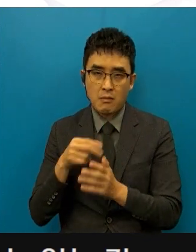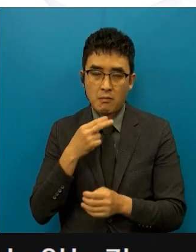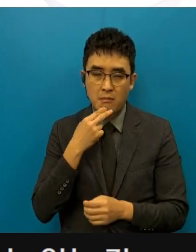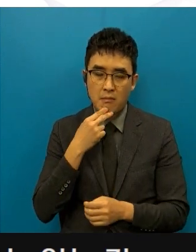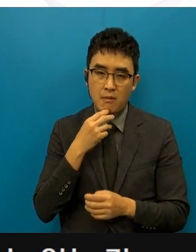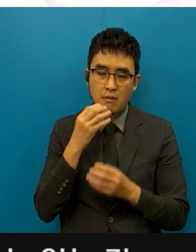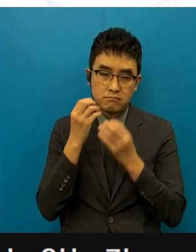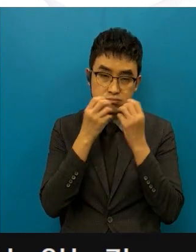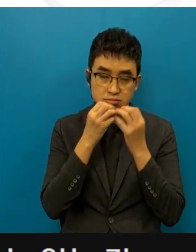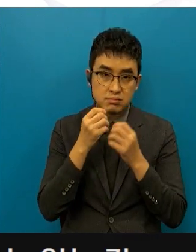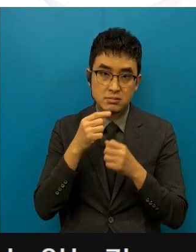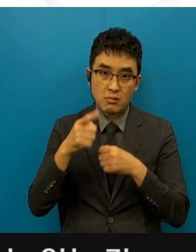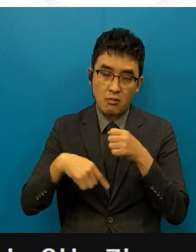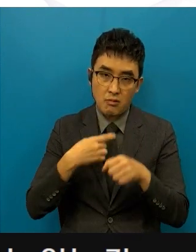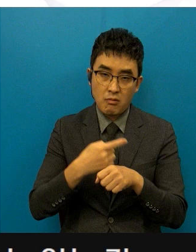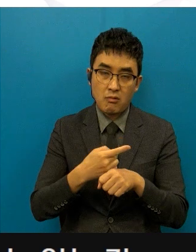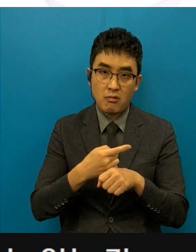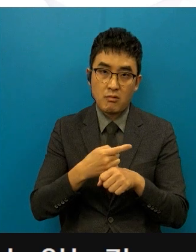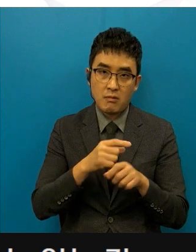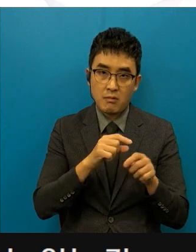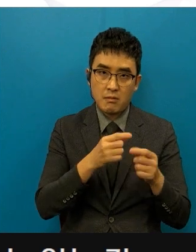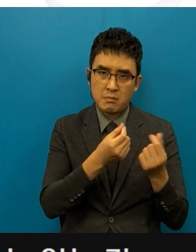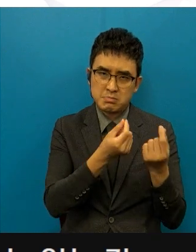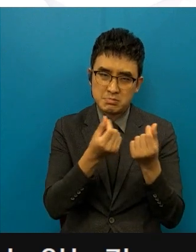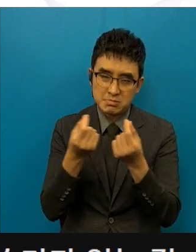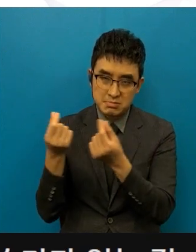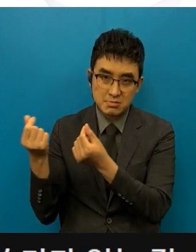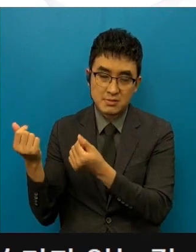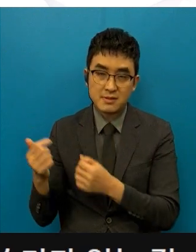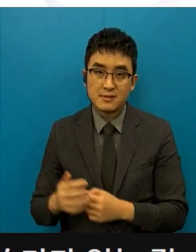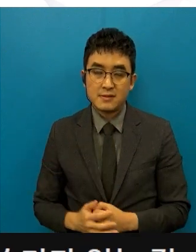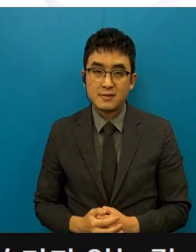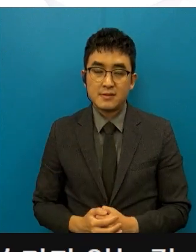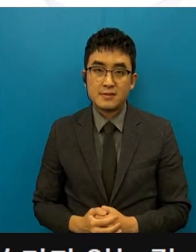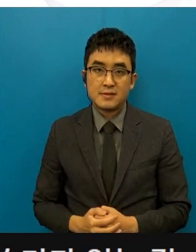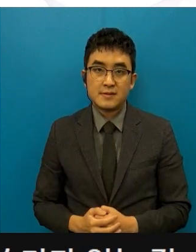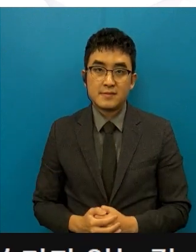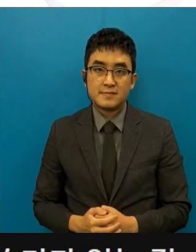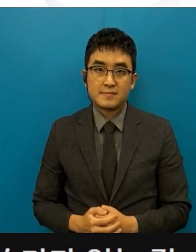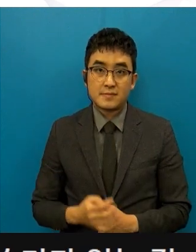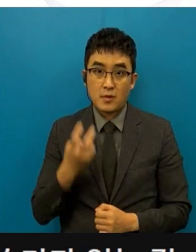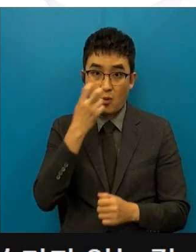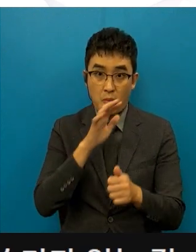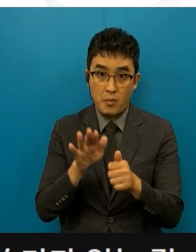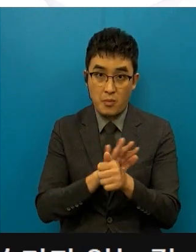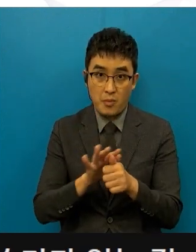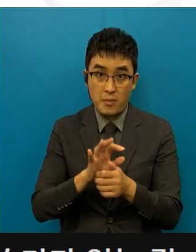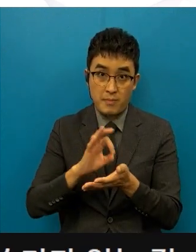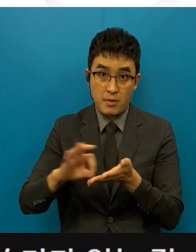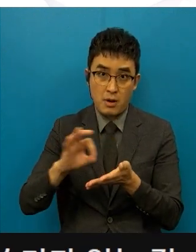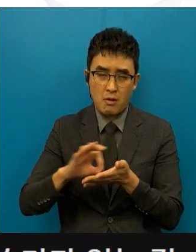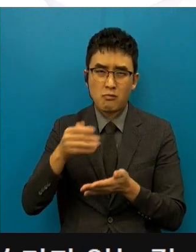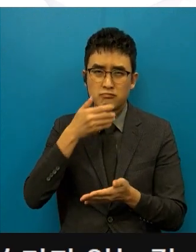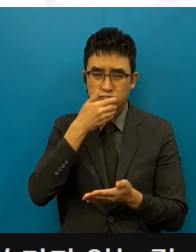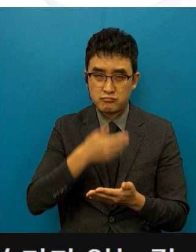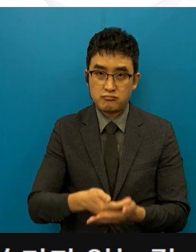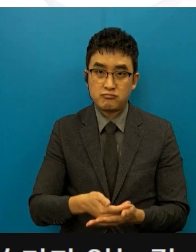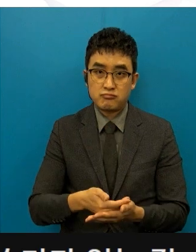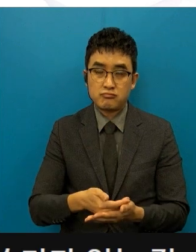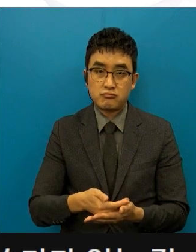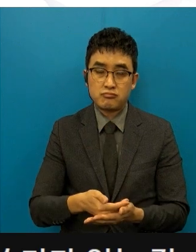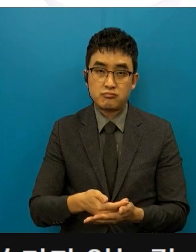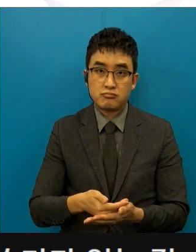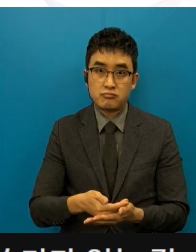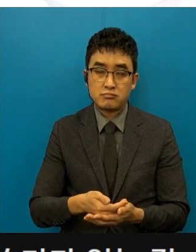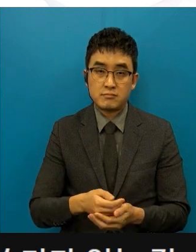of care is a very important element. And generally, the cost of death, the